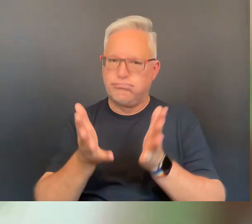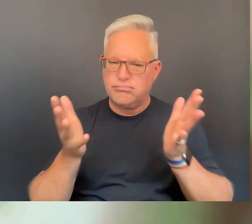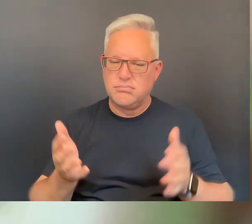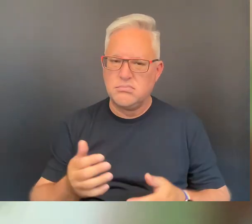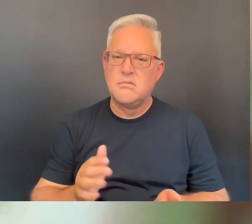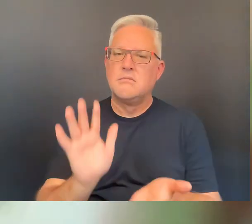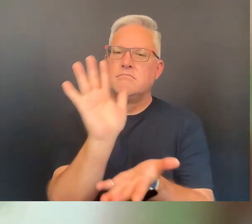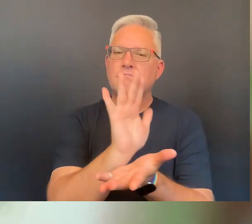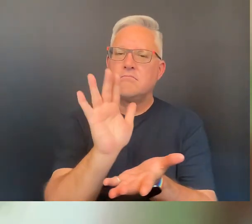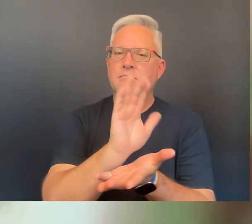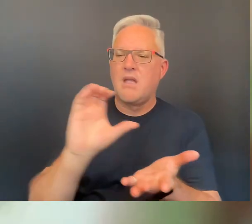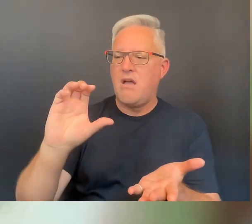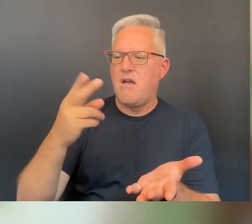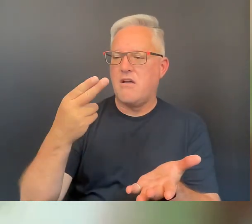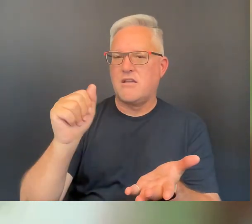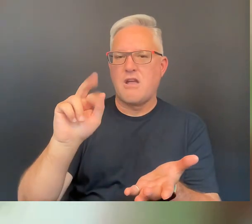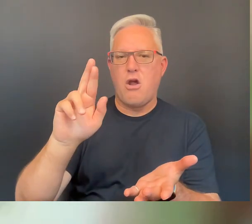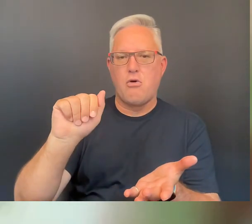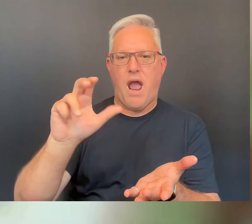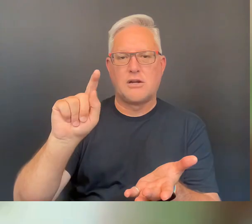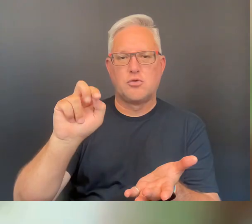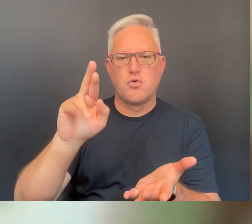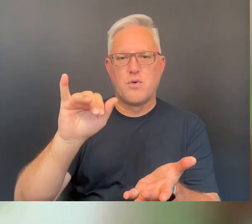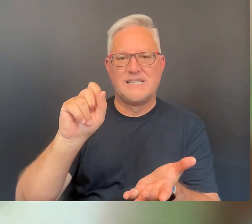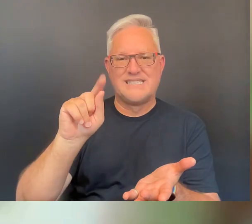to understand what's happening.